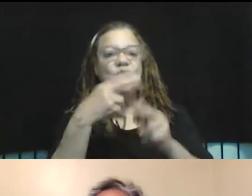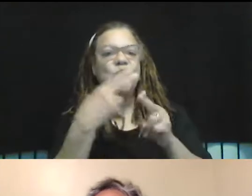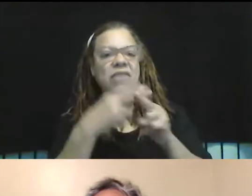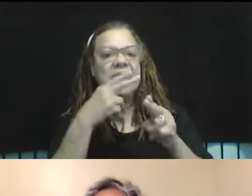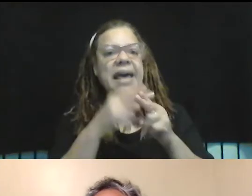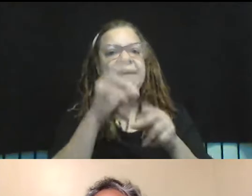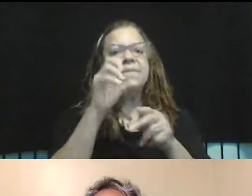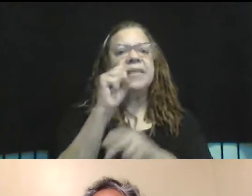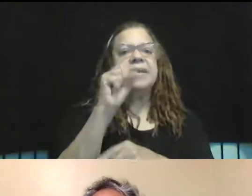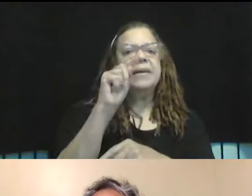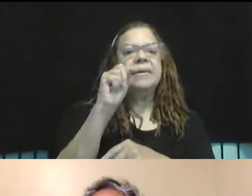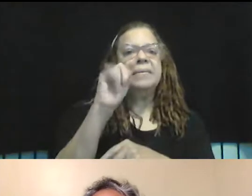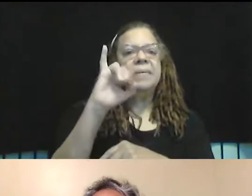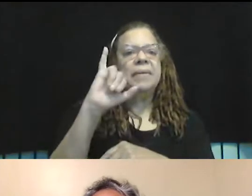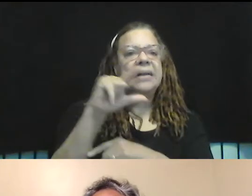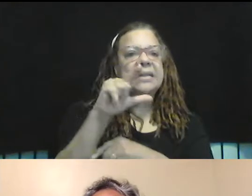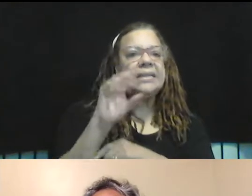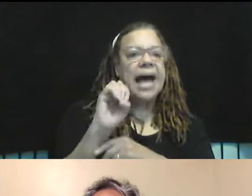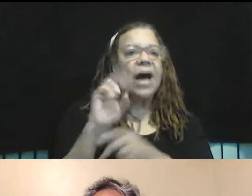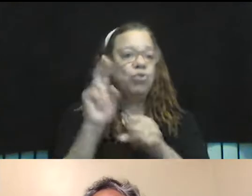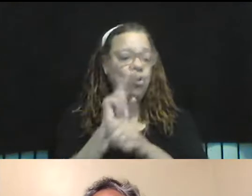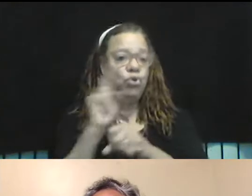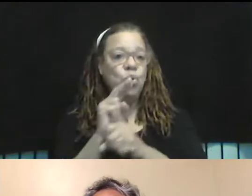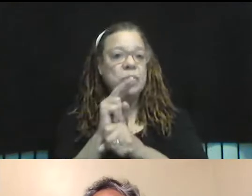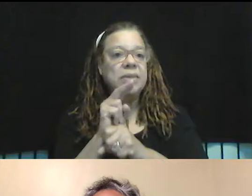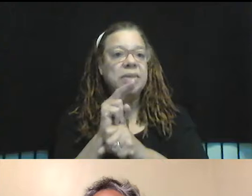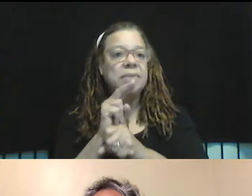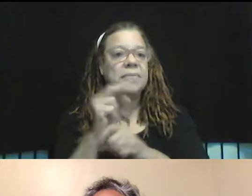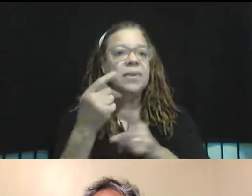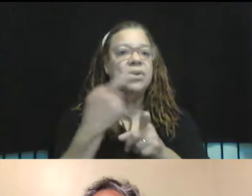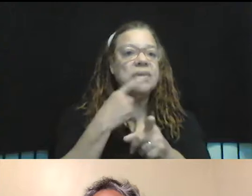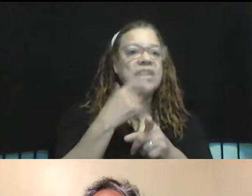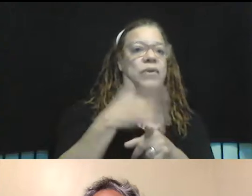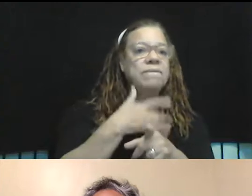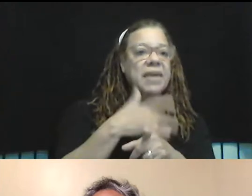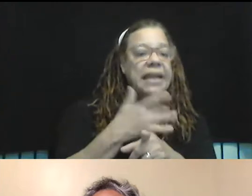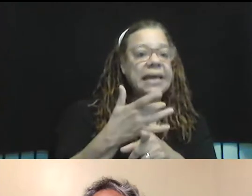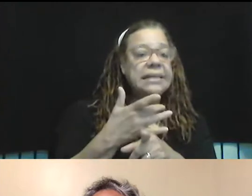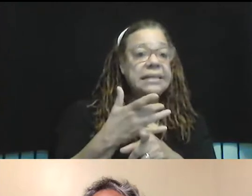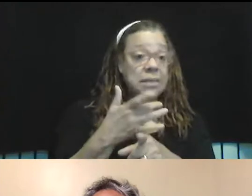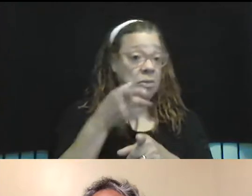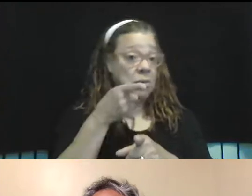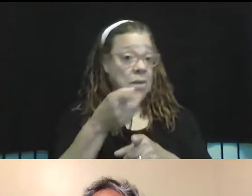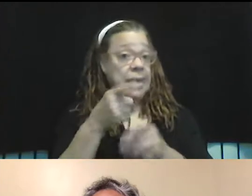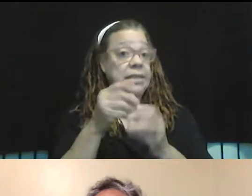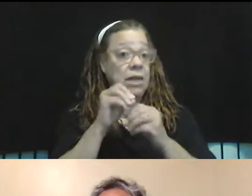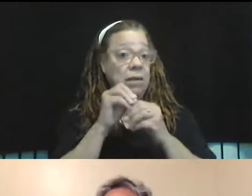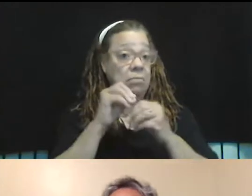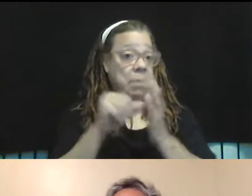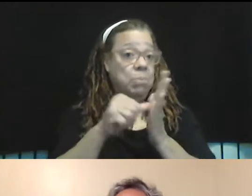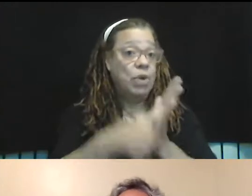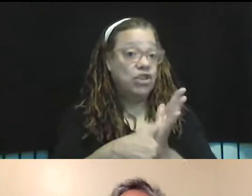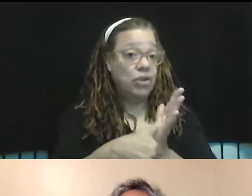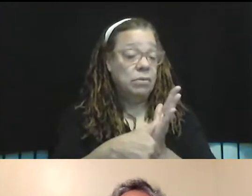that you paint? Like it's not, you're mentioning the feeling, so it's kind of impressionist-like, but